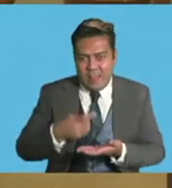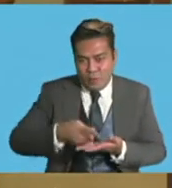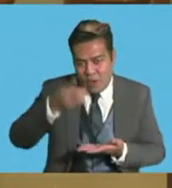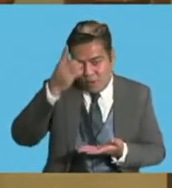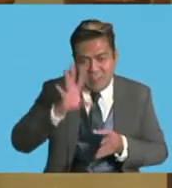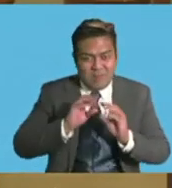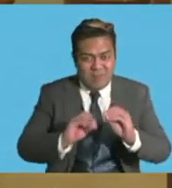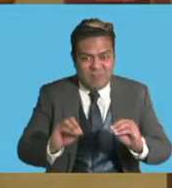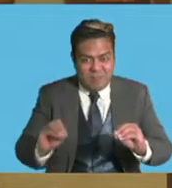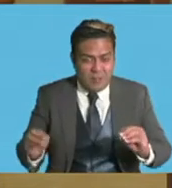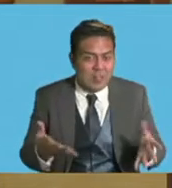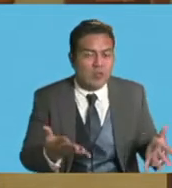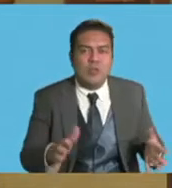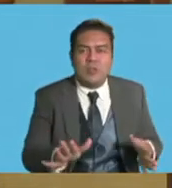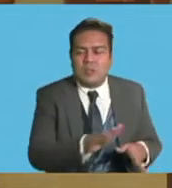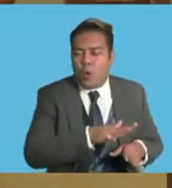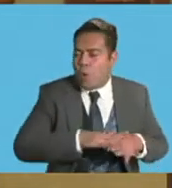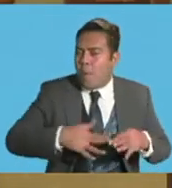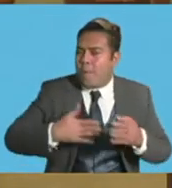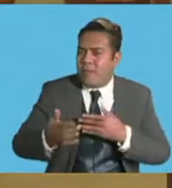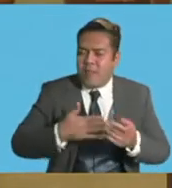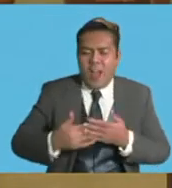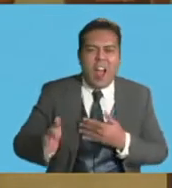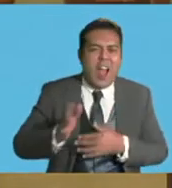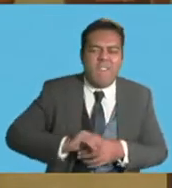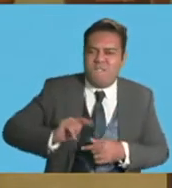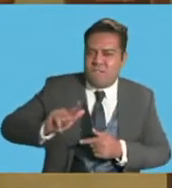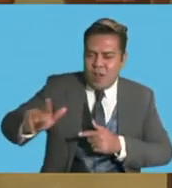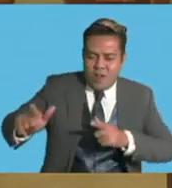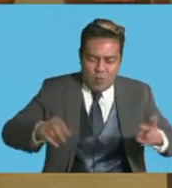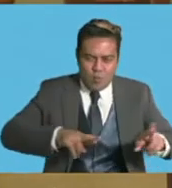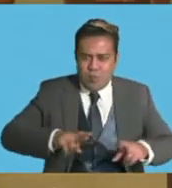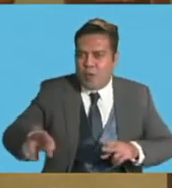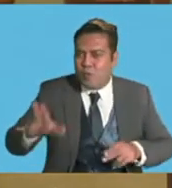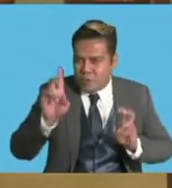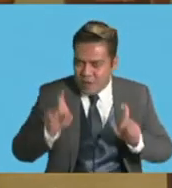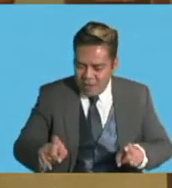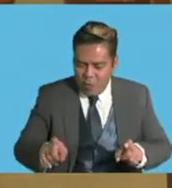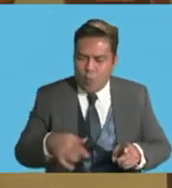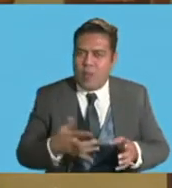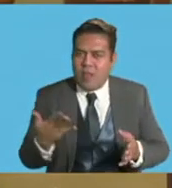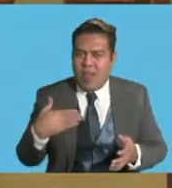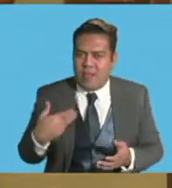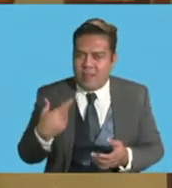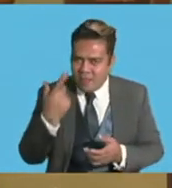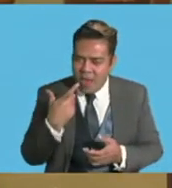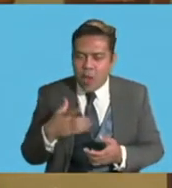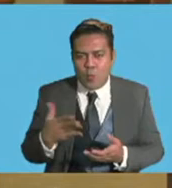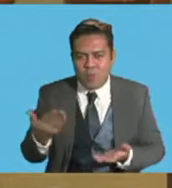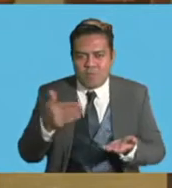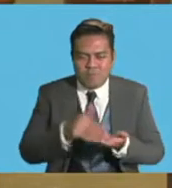every Fijian community, no matter how remote. This objective has been